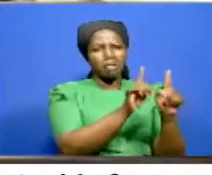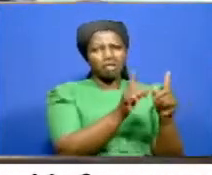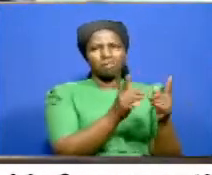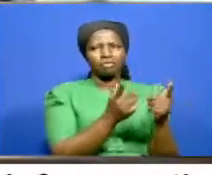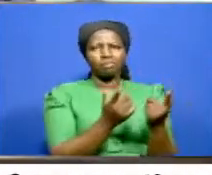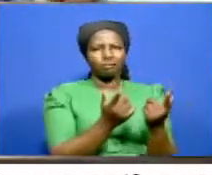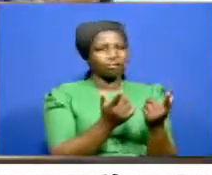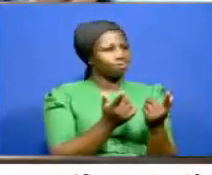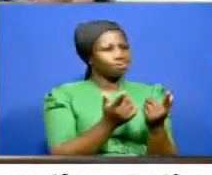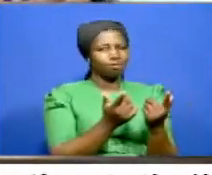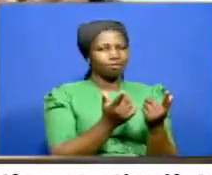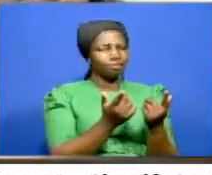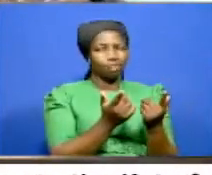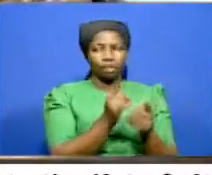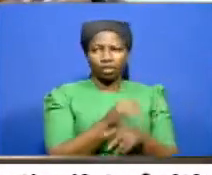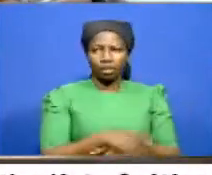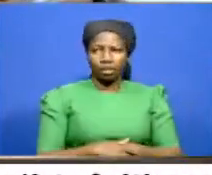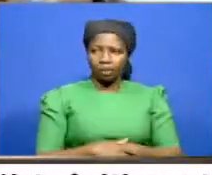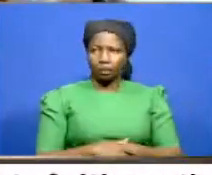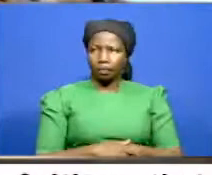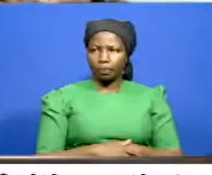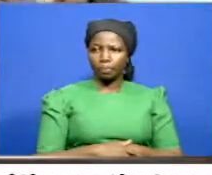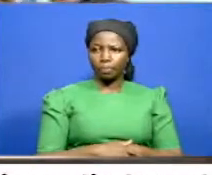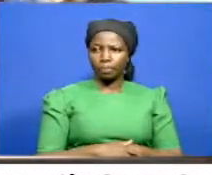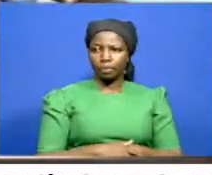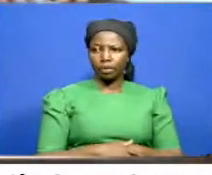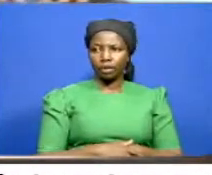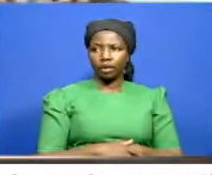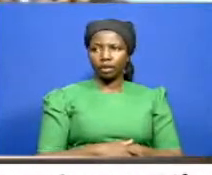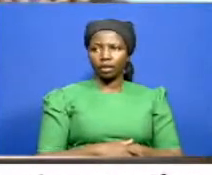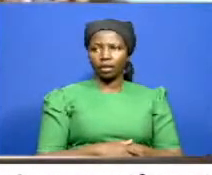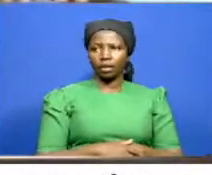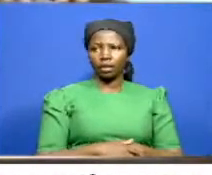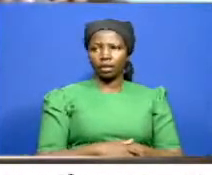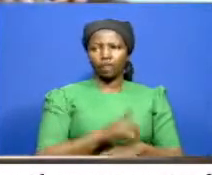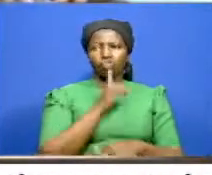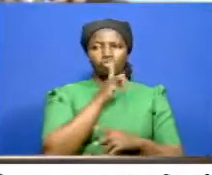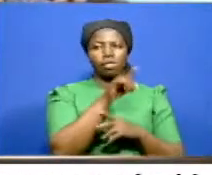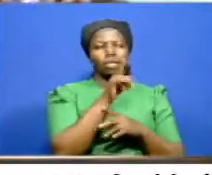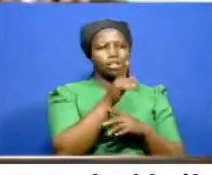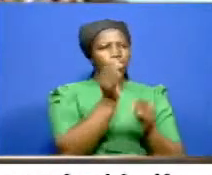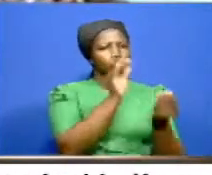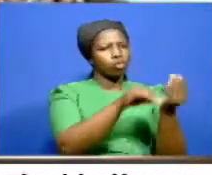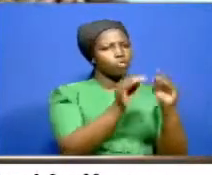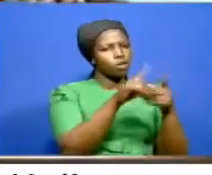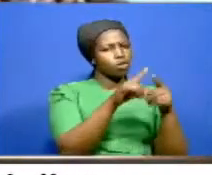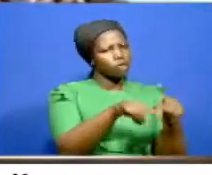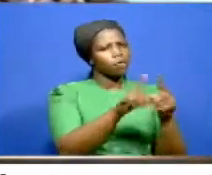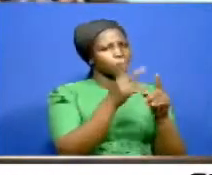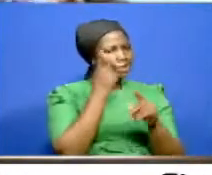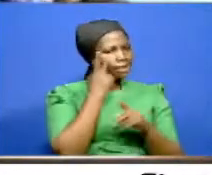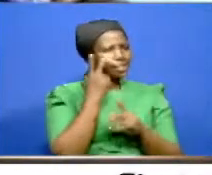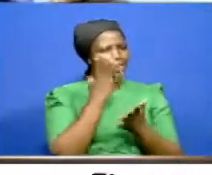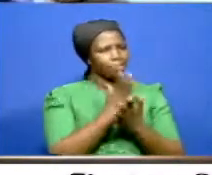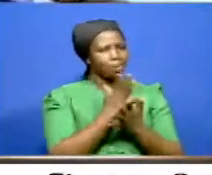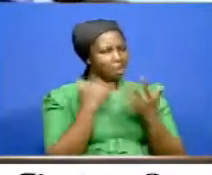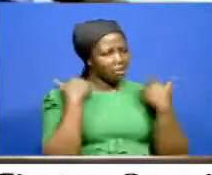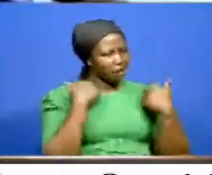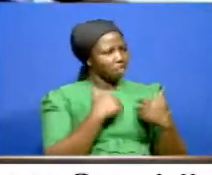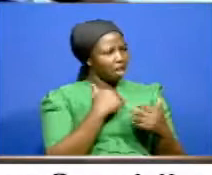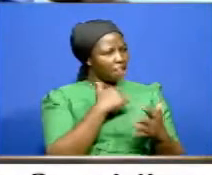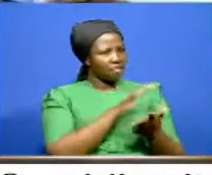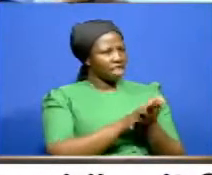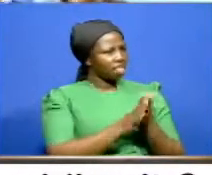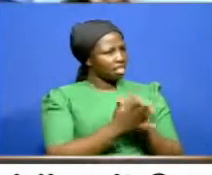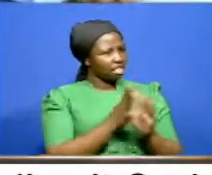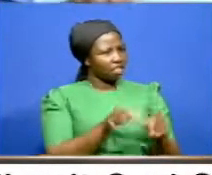legal way. You, yeah, you know what I mean, yeah, of course. I know. Yeah. So does it contribute to maybe them seeing that, you know, I actually have nothing to